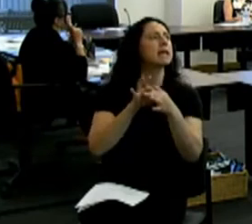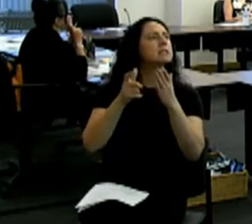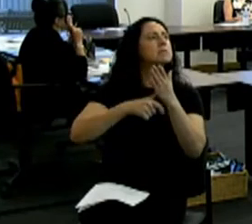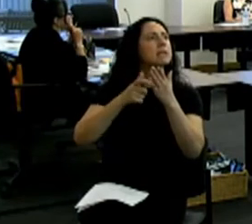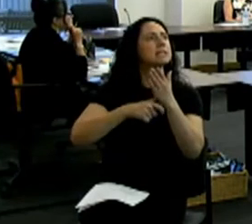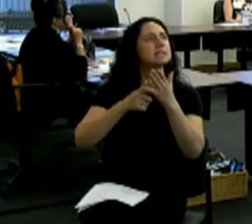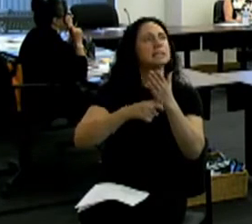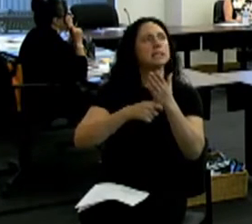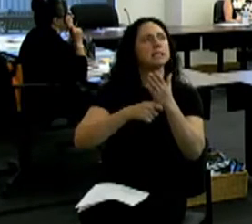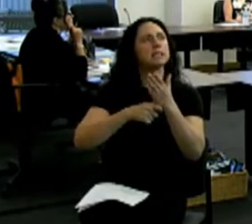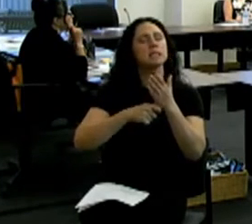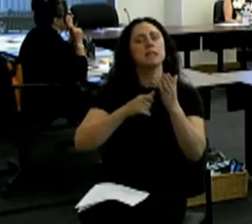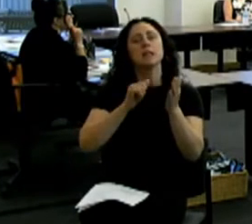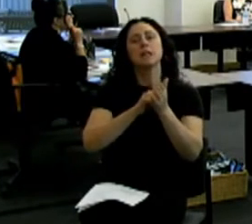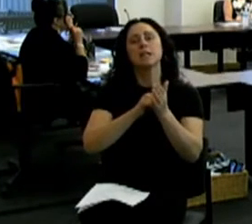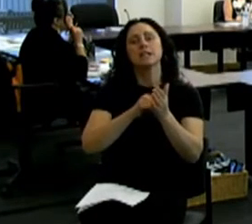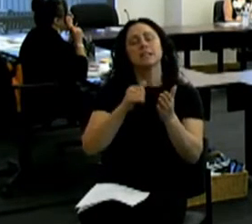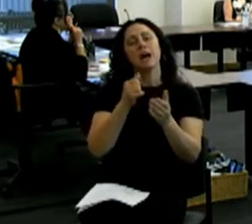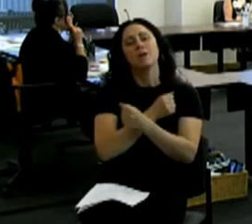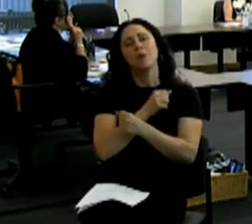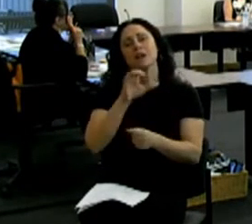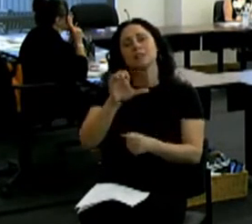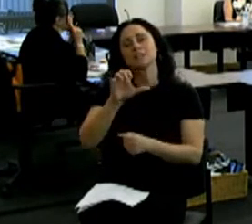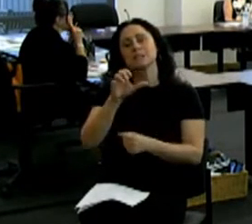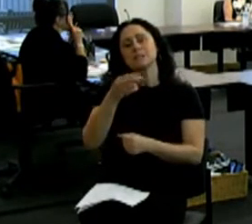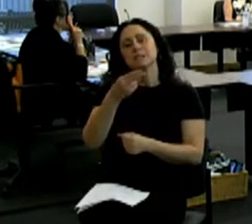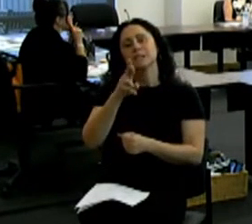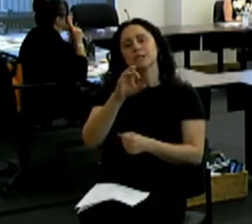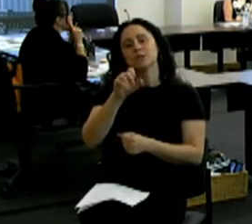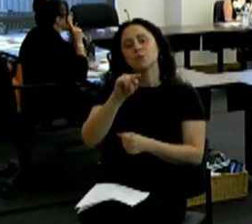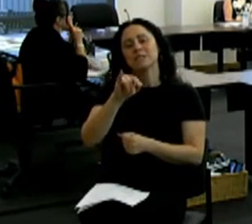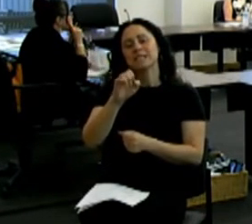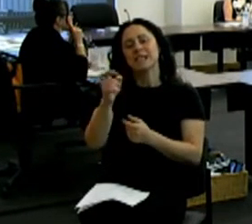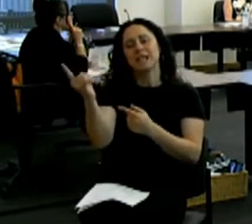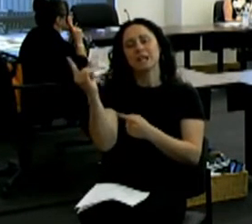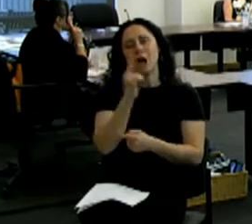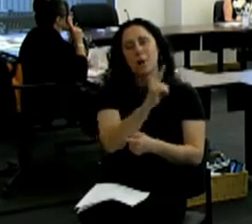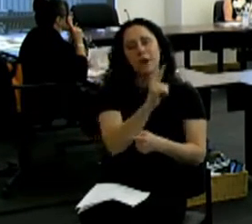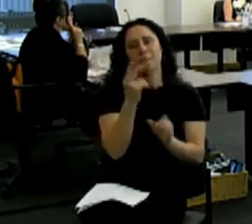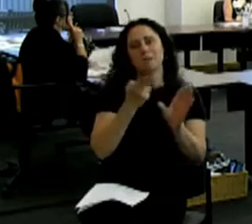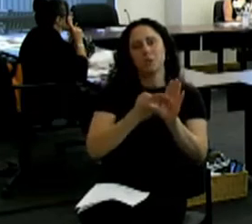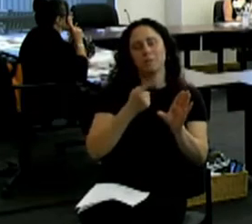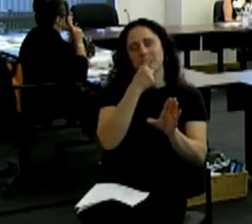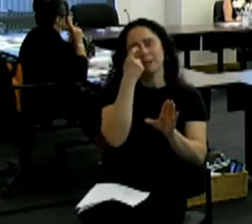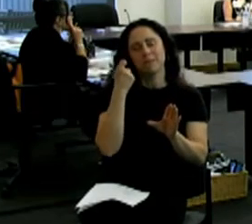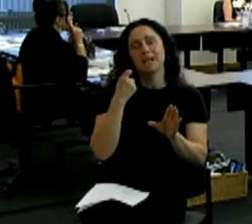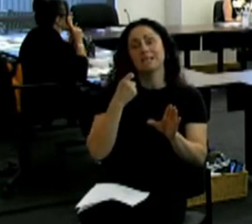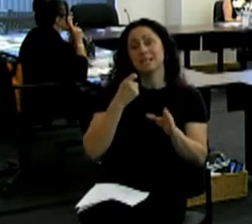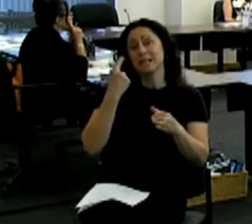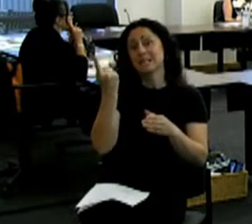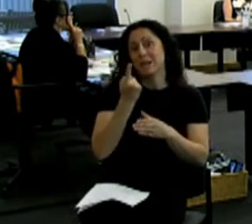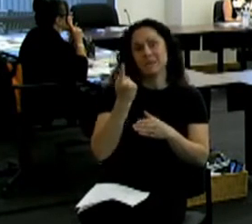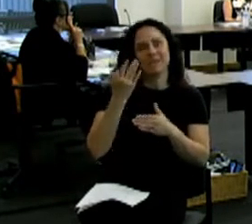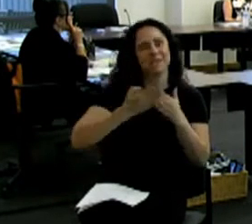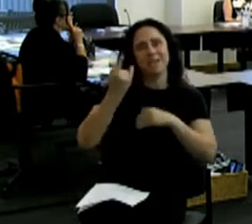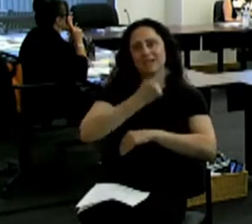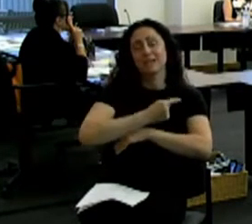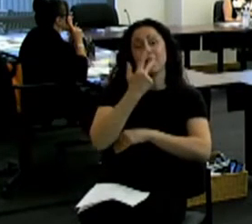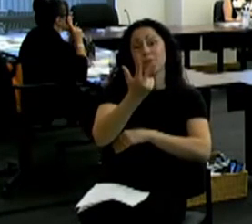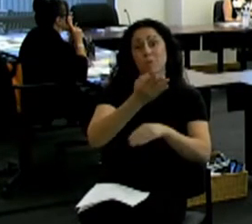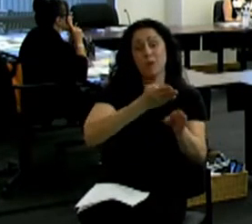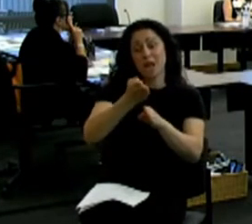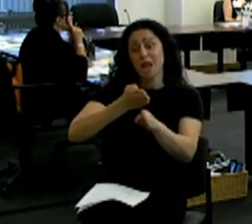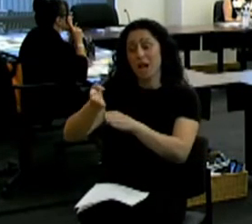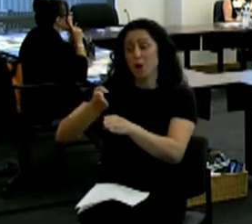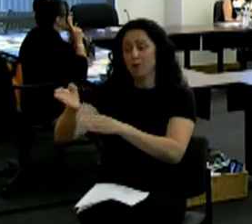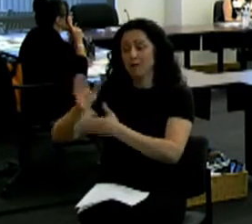magazine, and I'd love for Christy to come up and join me at the podium, because this is something, really at the end of the day, there's 3 areas at the